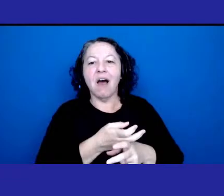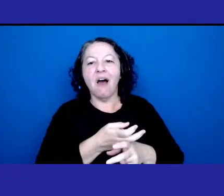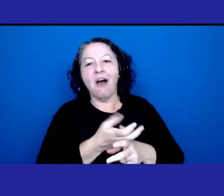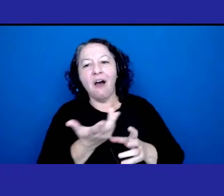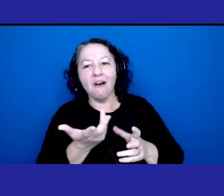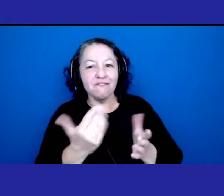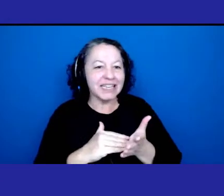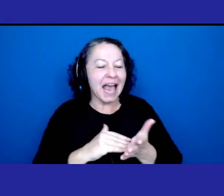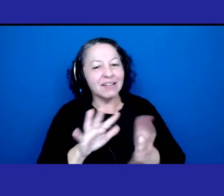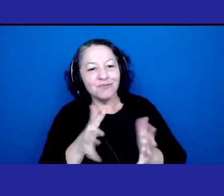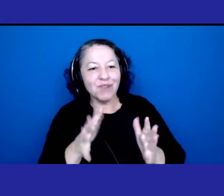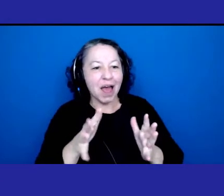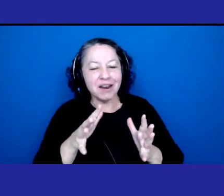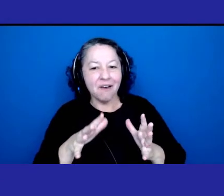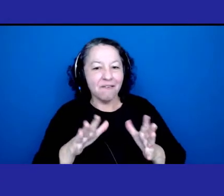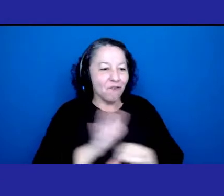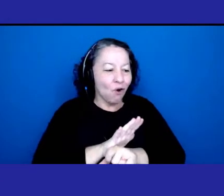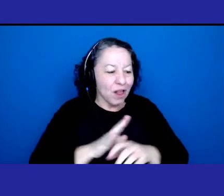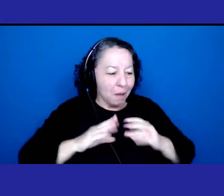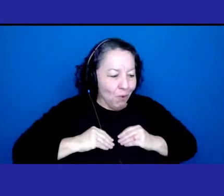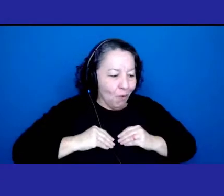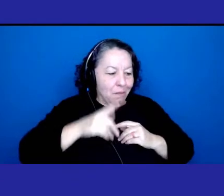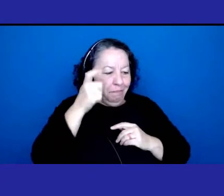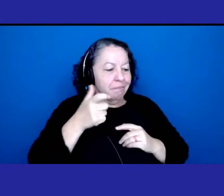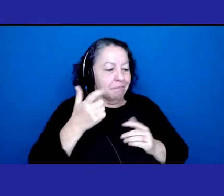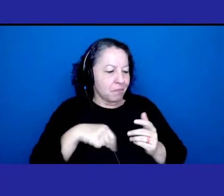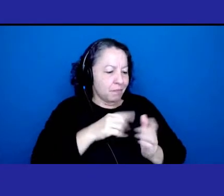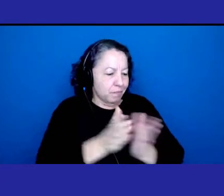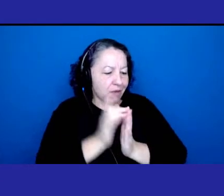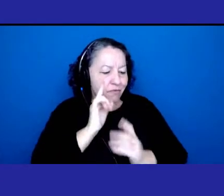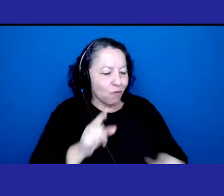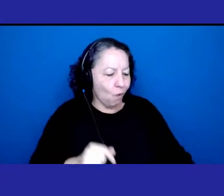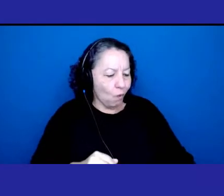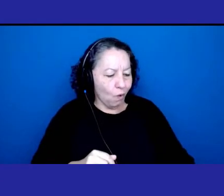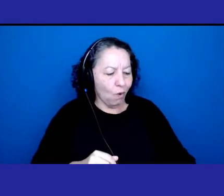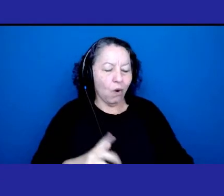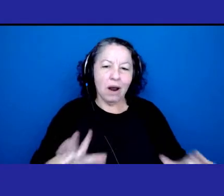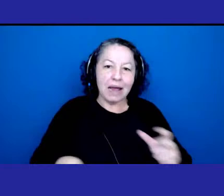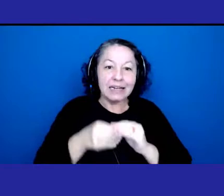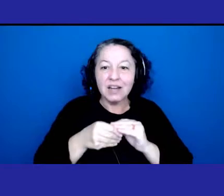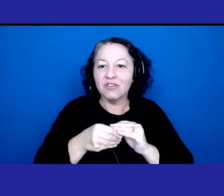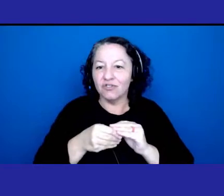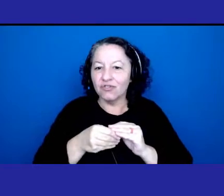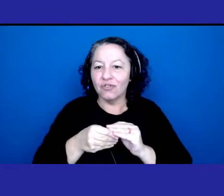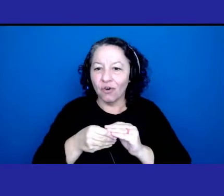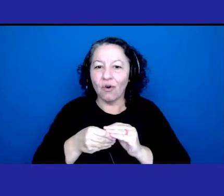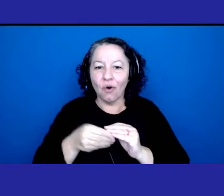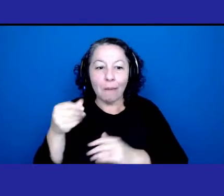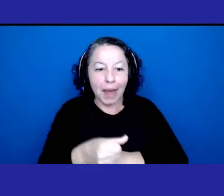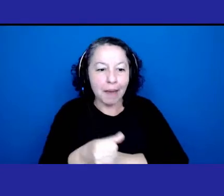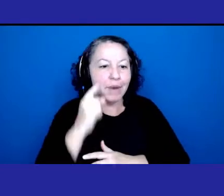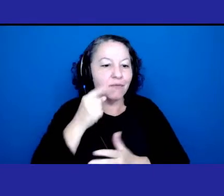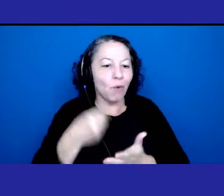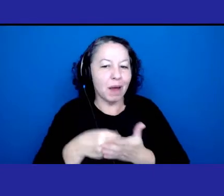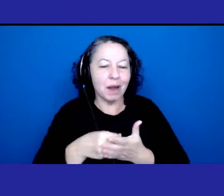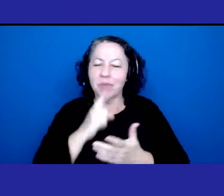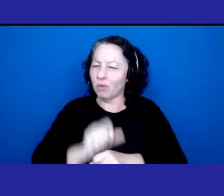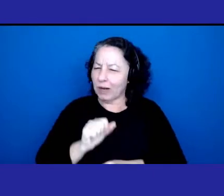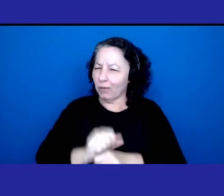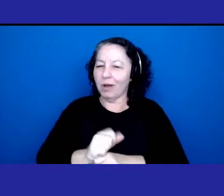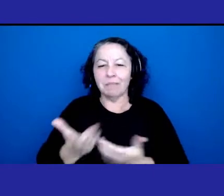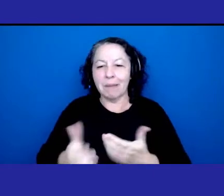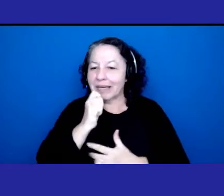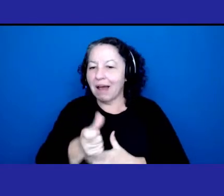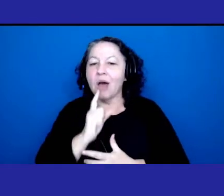of absorb because we're asking for additional outlay of dollars, but in reality, we may not be. It may be actually